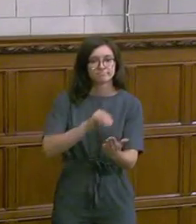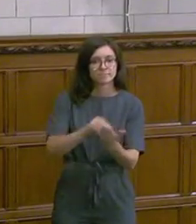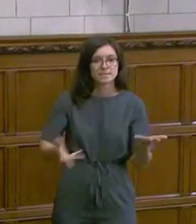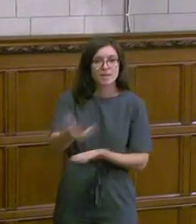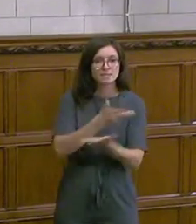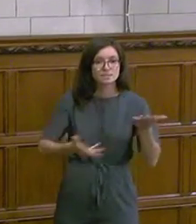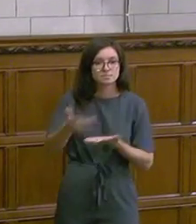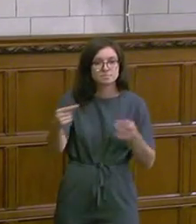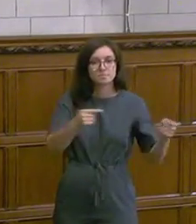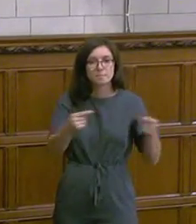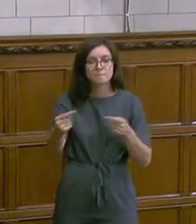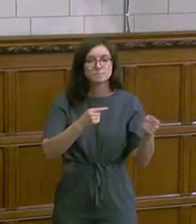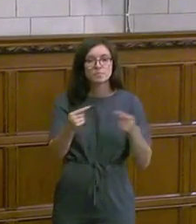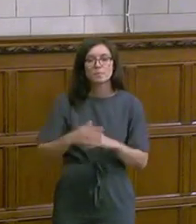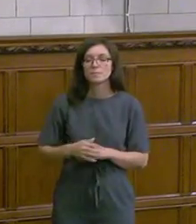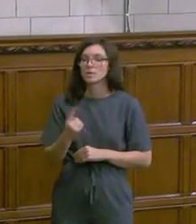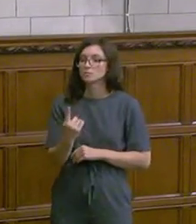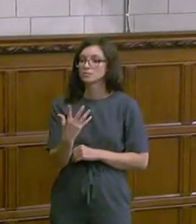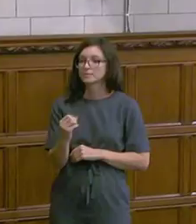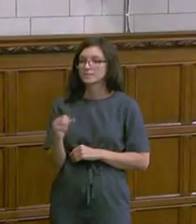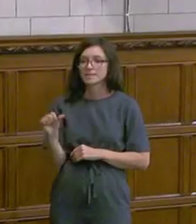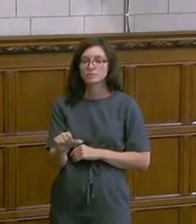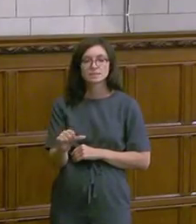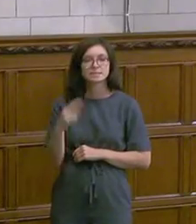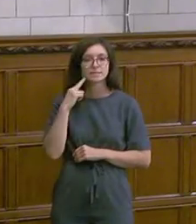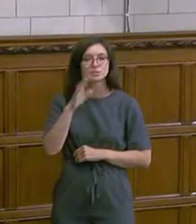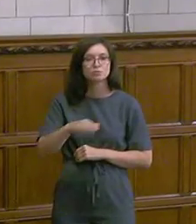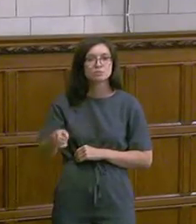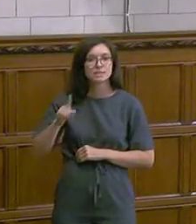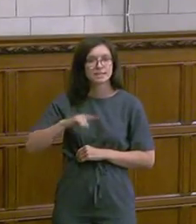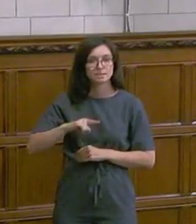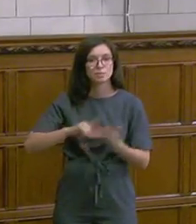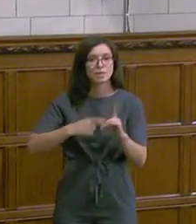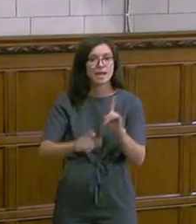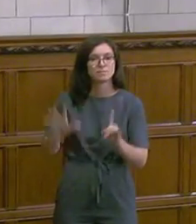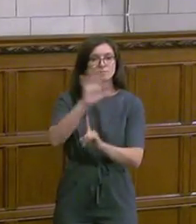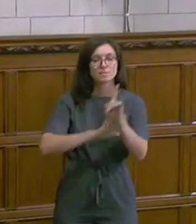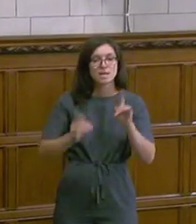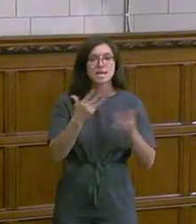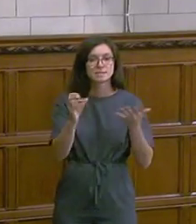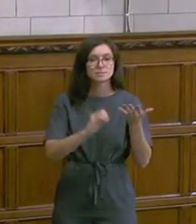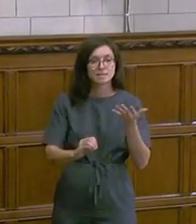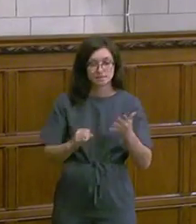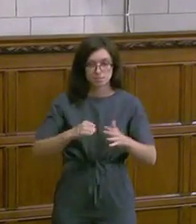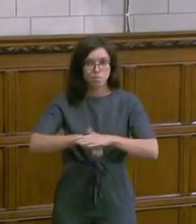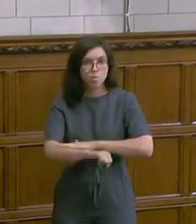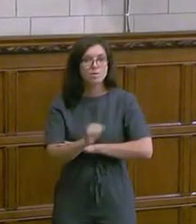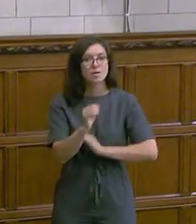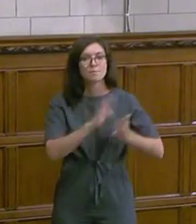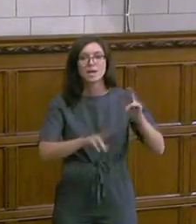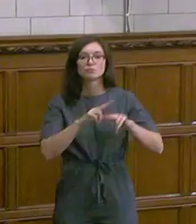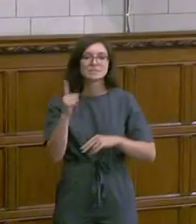deaf children and young people in the United Kingdom. Over 90% of deaf children are born to hearing parents who have no